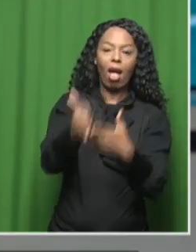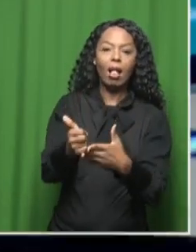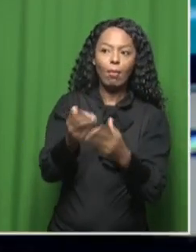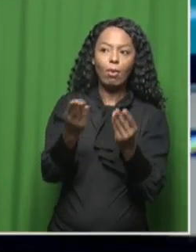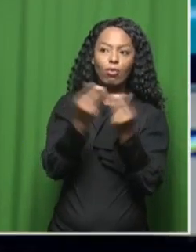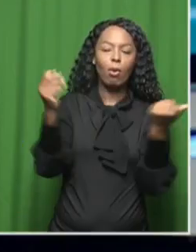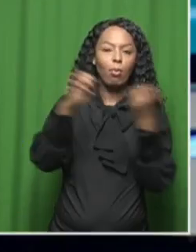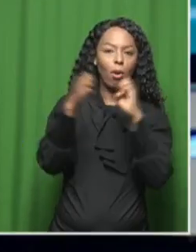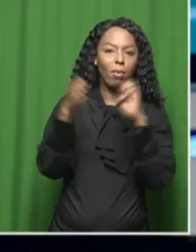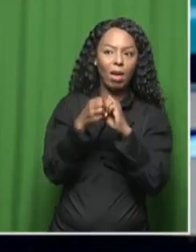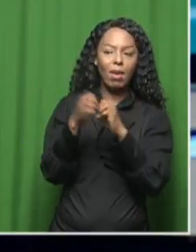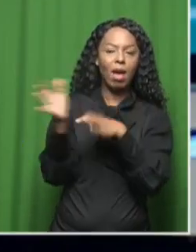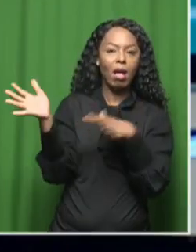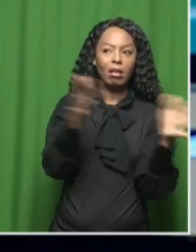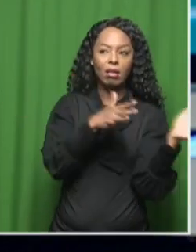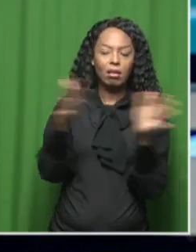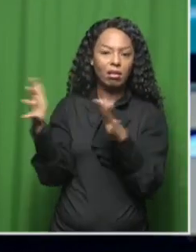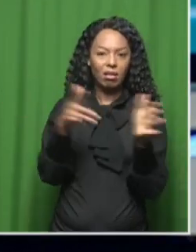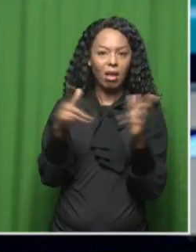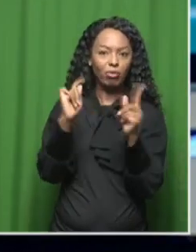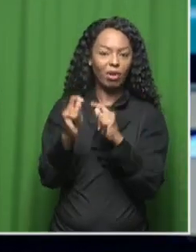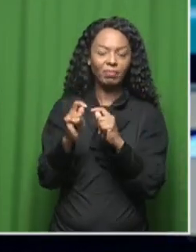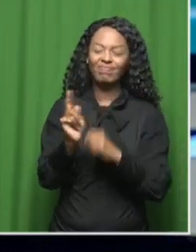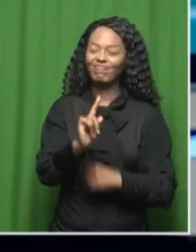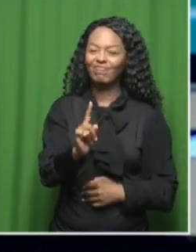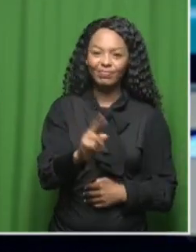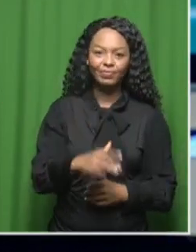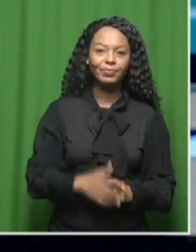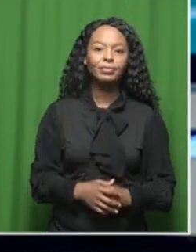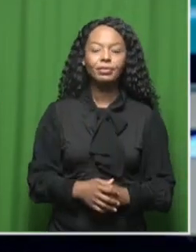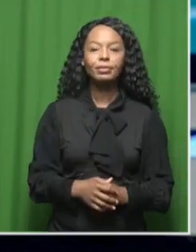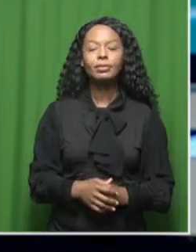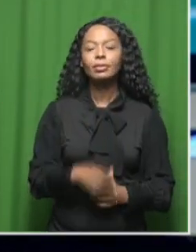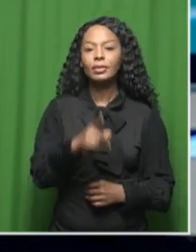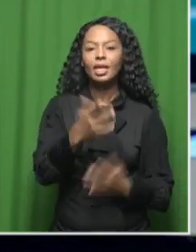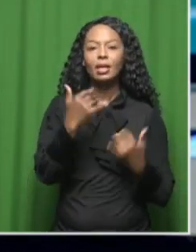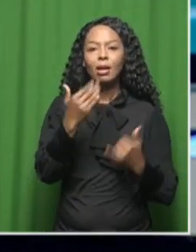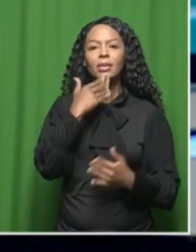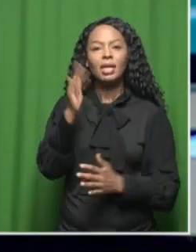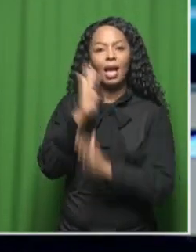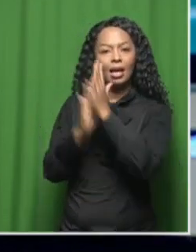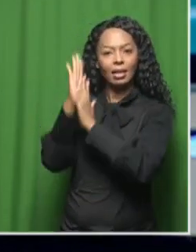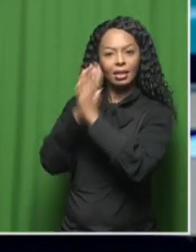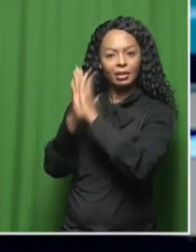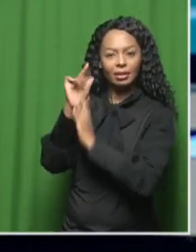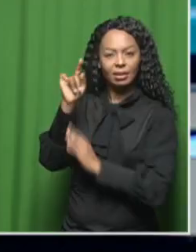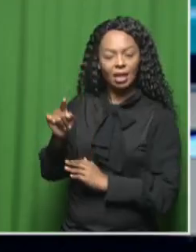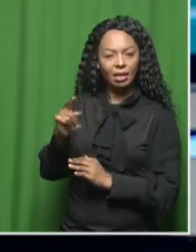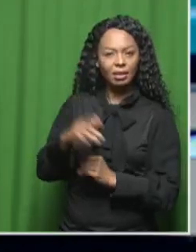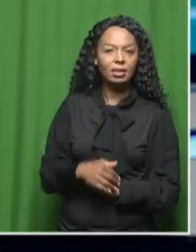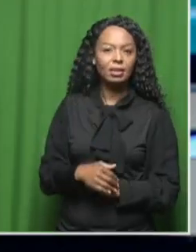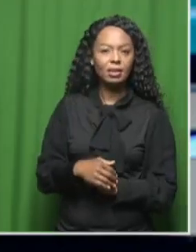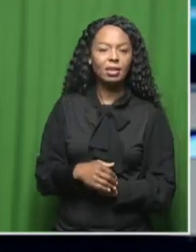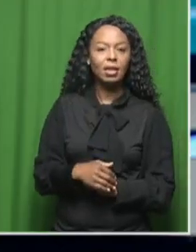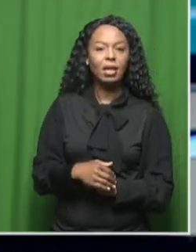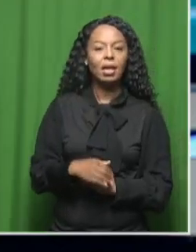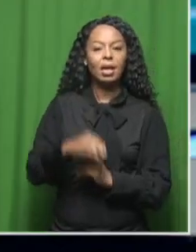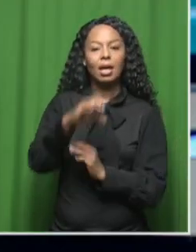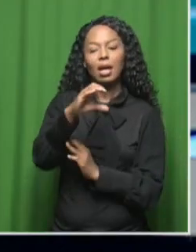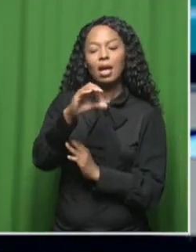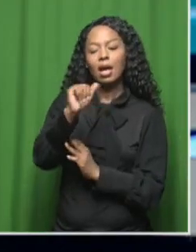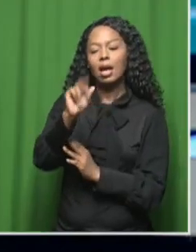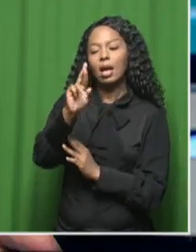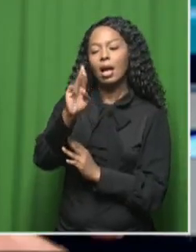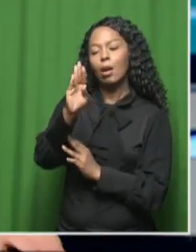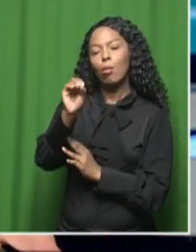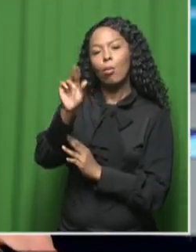but if we have to look at how it works, perhaps you can give us an understanding of what the carbon credit is